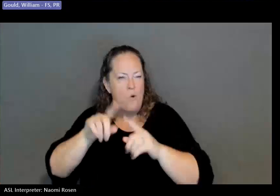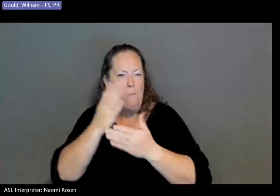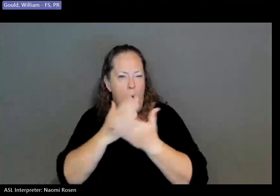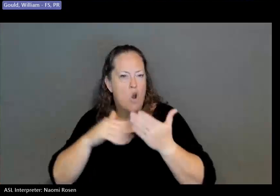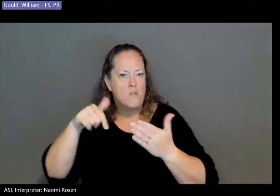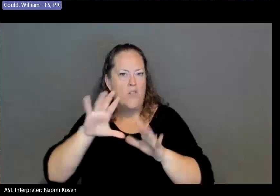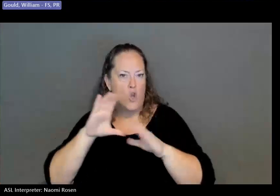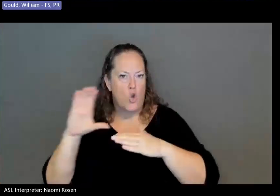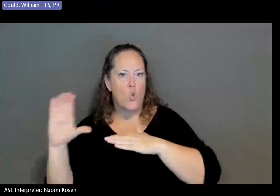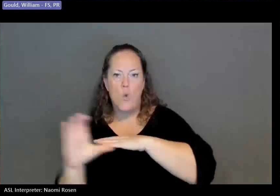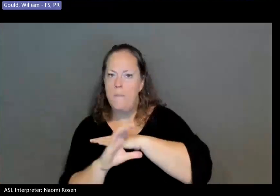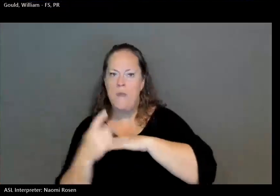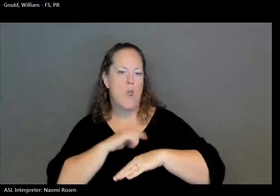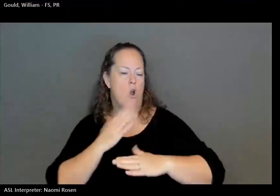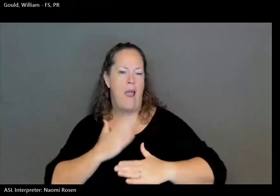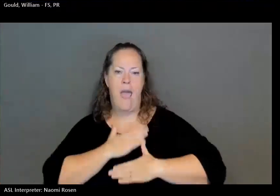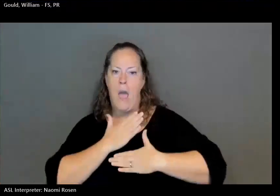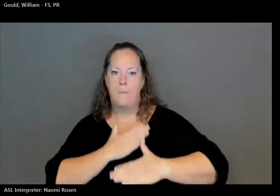more than happy to do that.